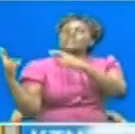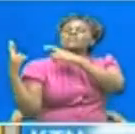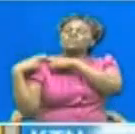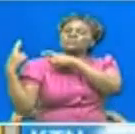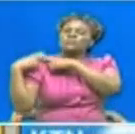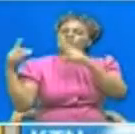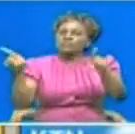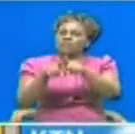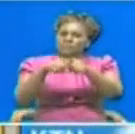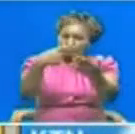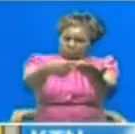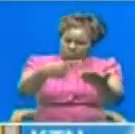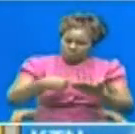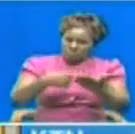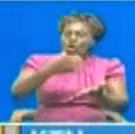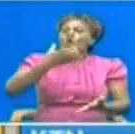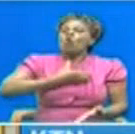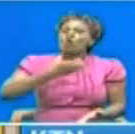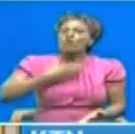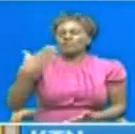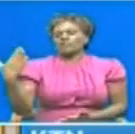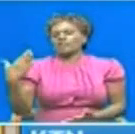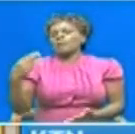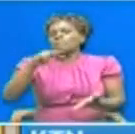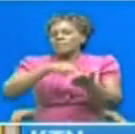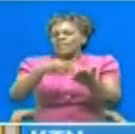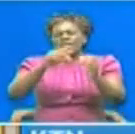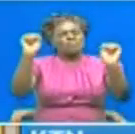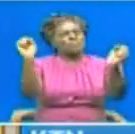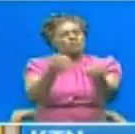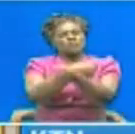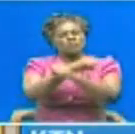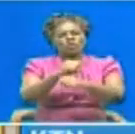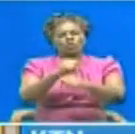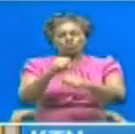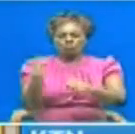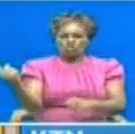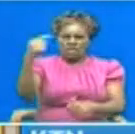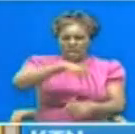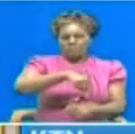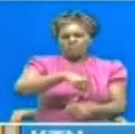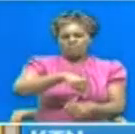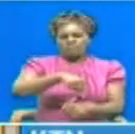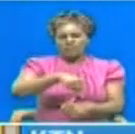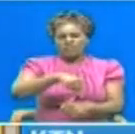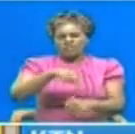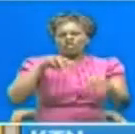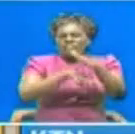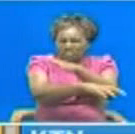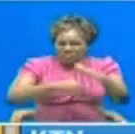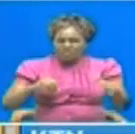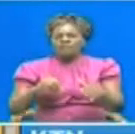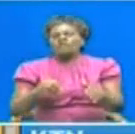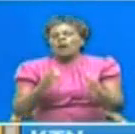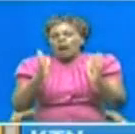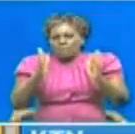to negotiate with the owner of the goods. Otherwise, you cannot just come and snatch